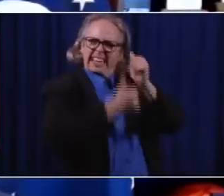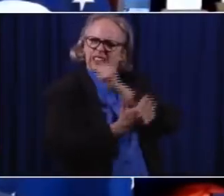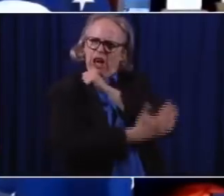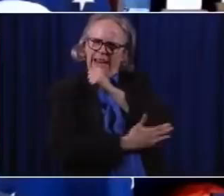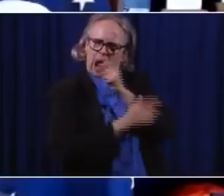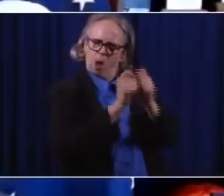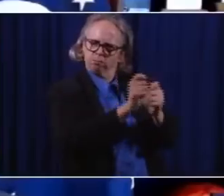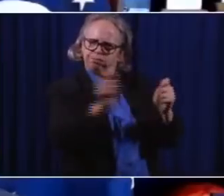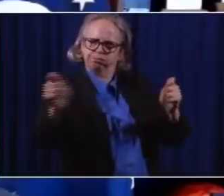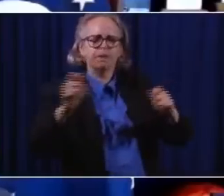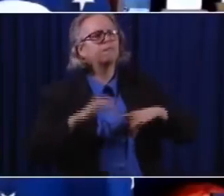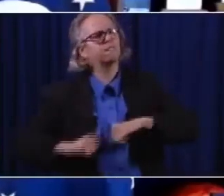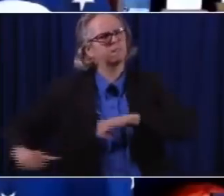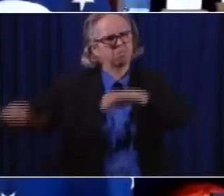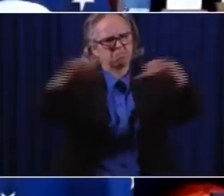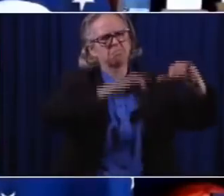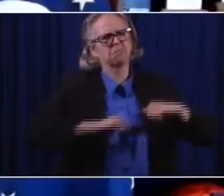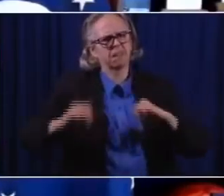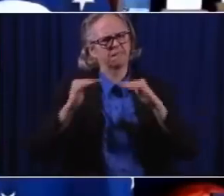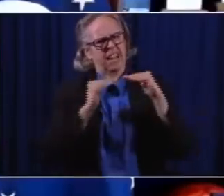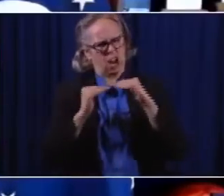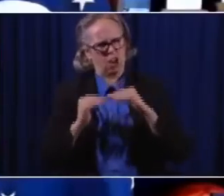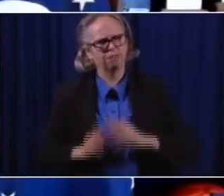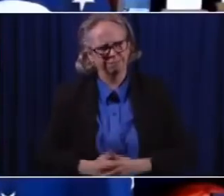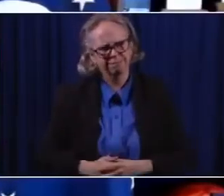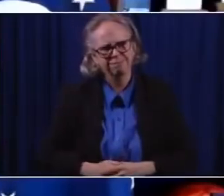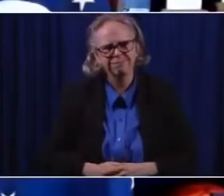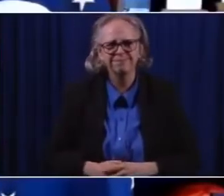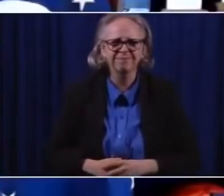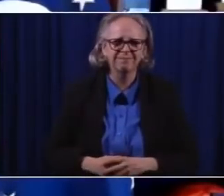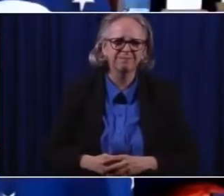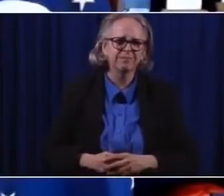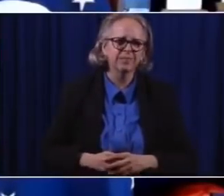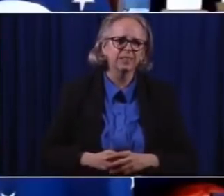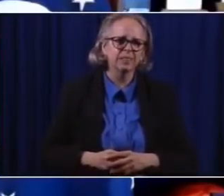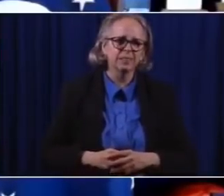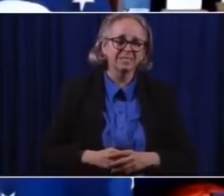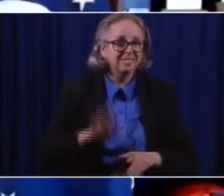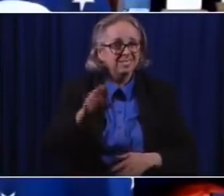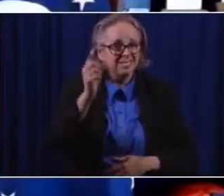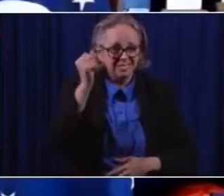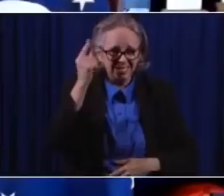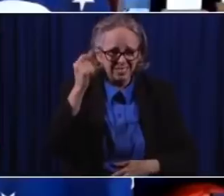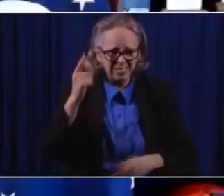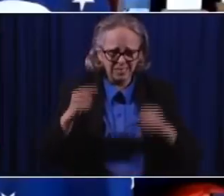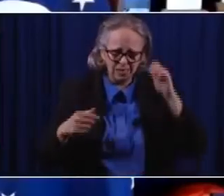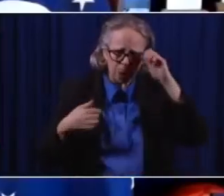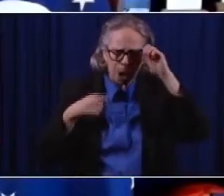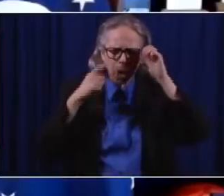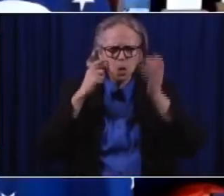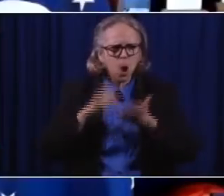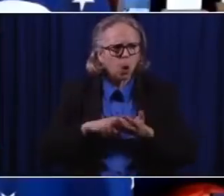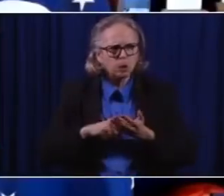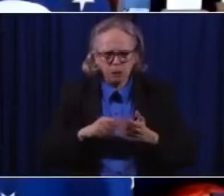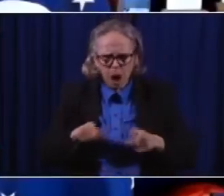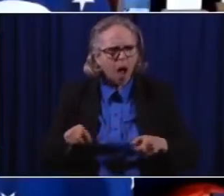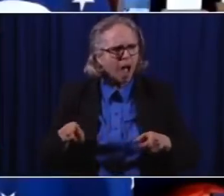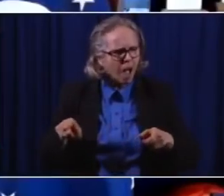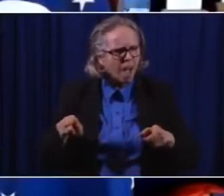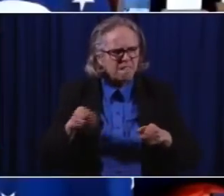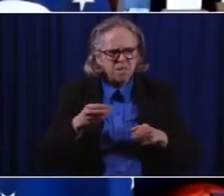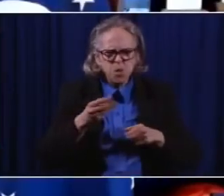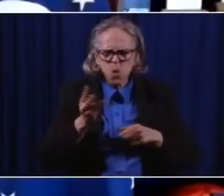participate. And what we found, though, where we at right now, is we have a few counties that